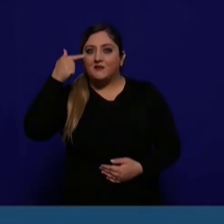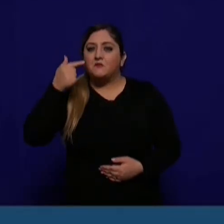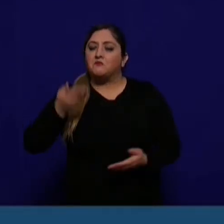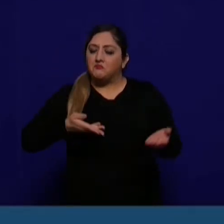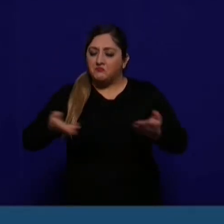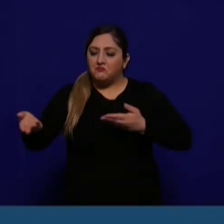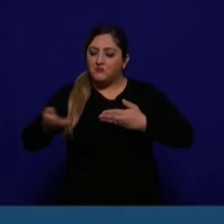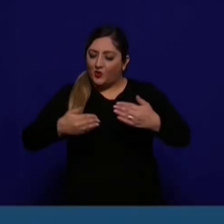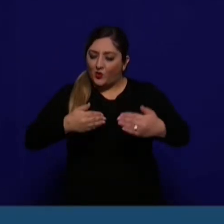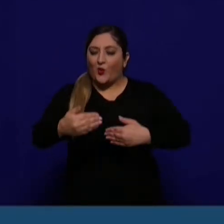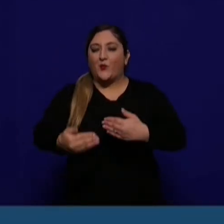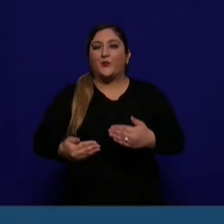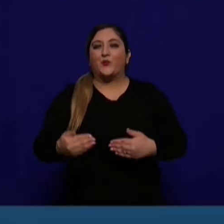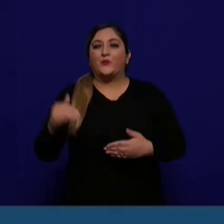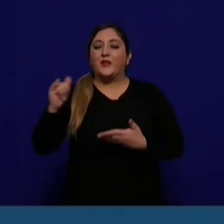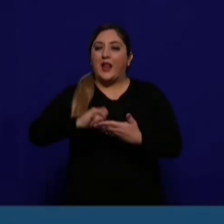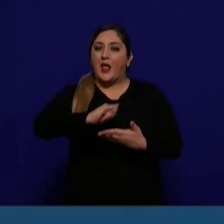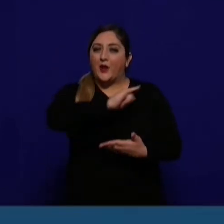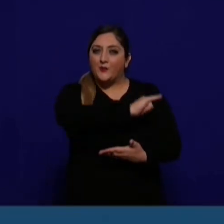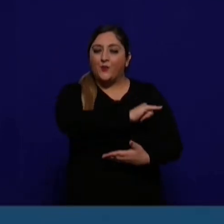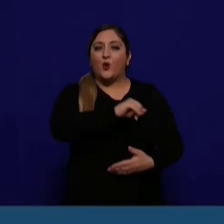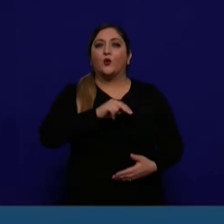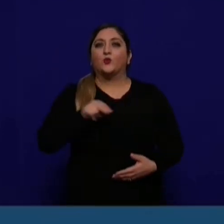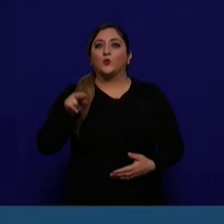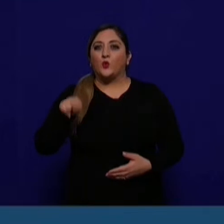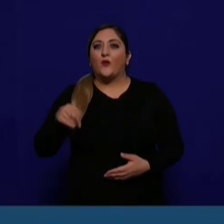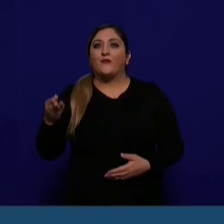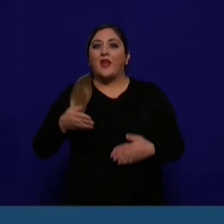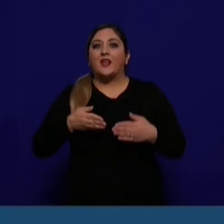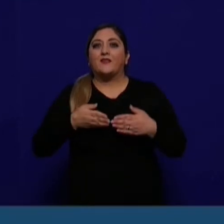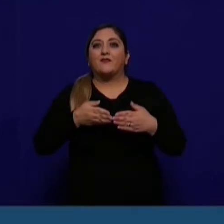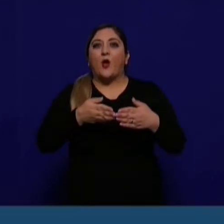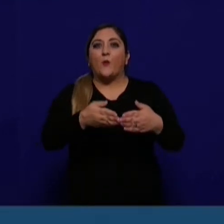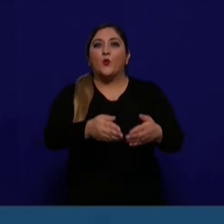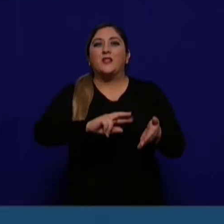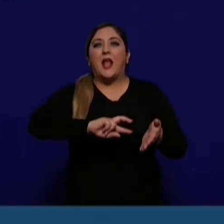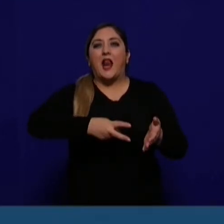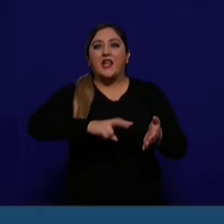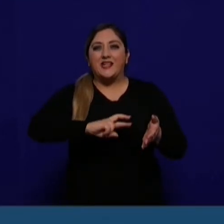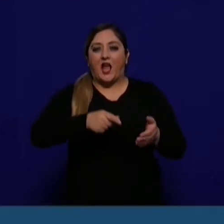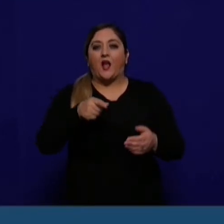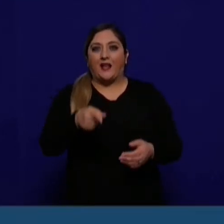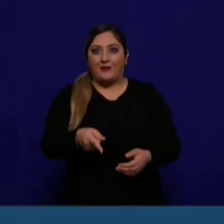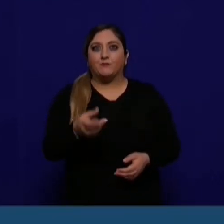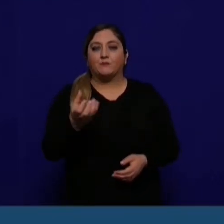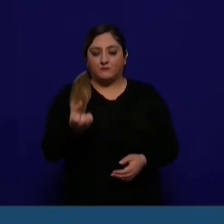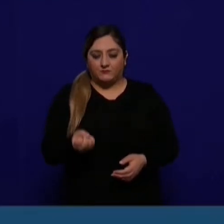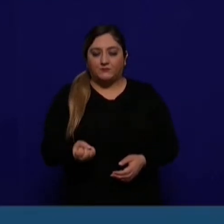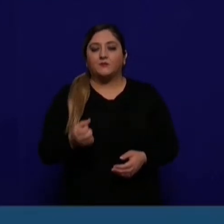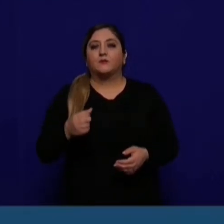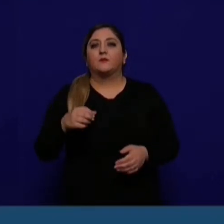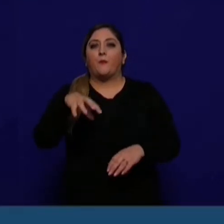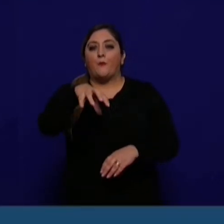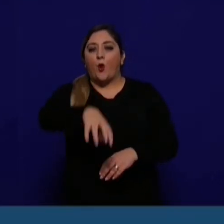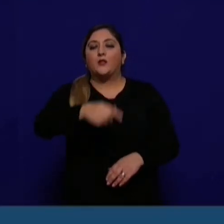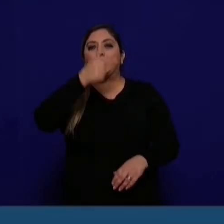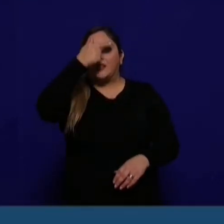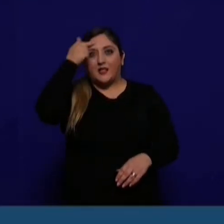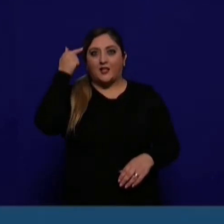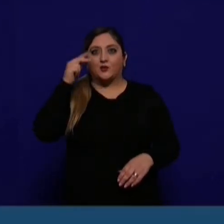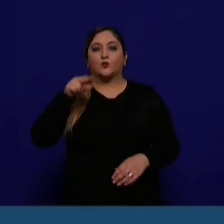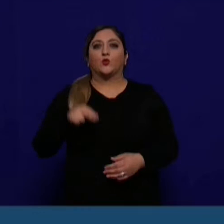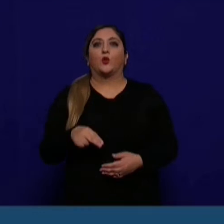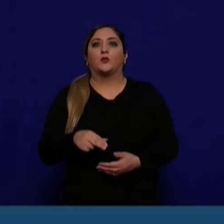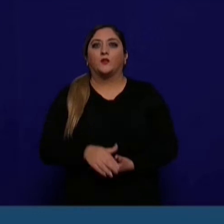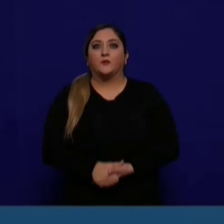għandna fl-aeroport kif ukoll li għandna fejn il-katamaran. U r-riżultati li qegħdin joħorġu kemm mill-PCR tests għadna